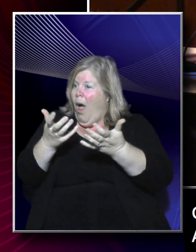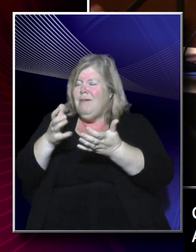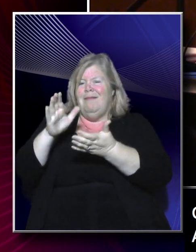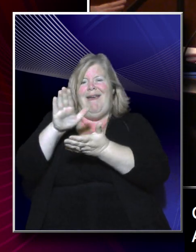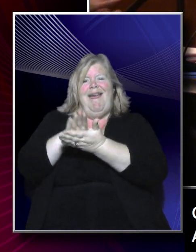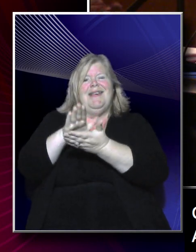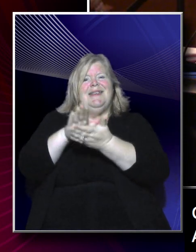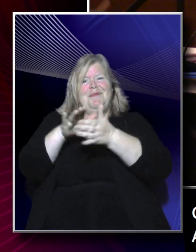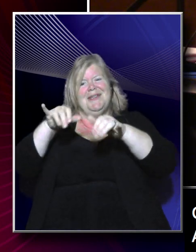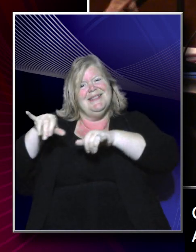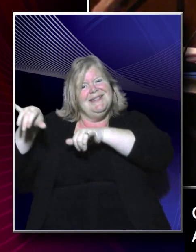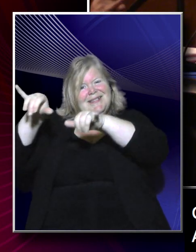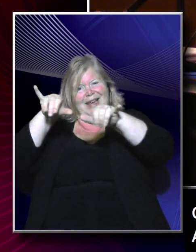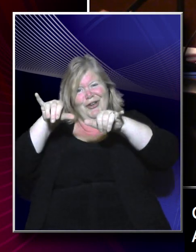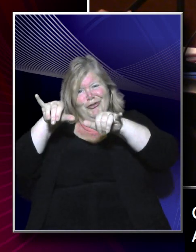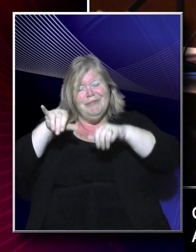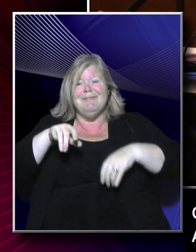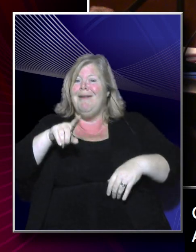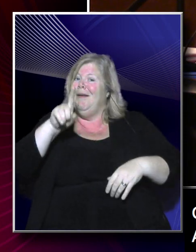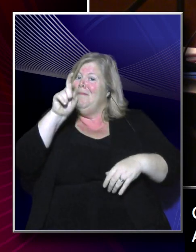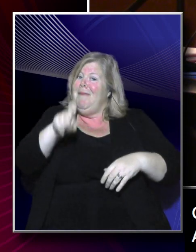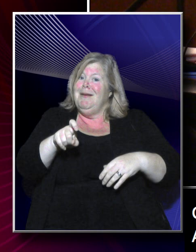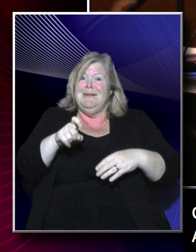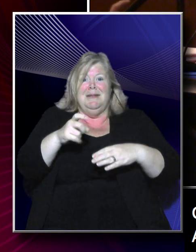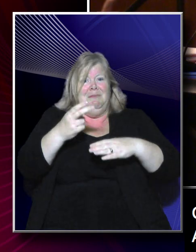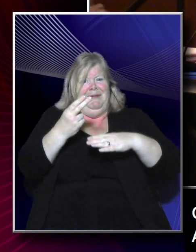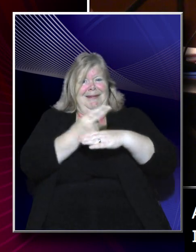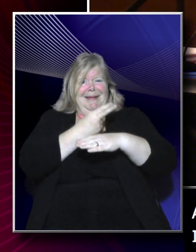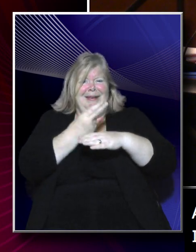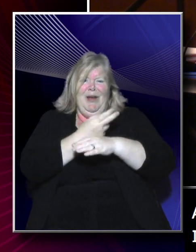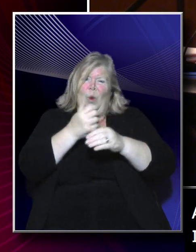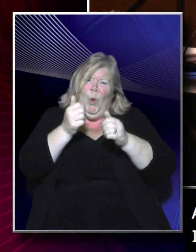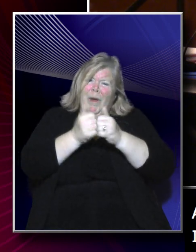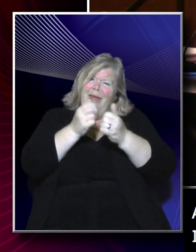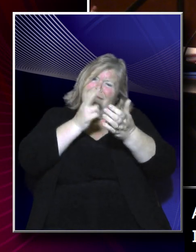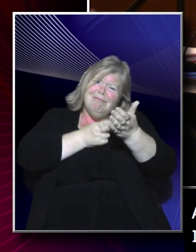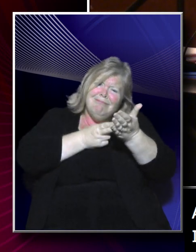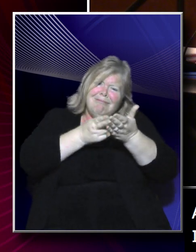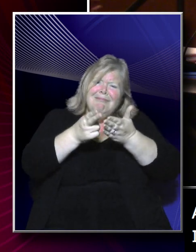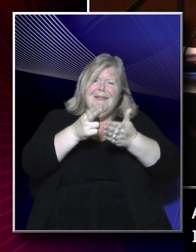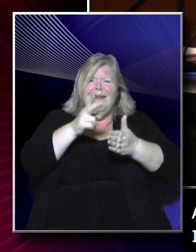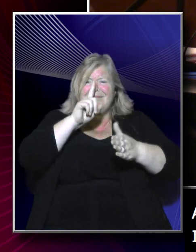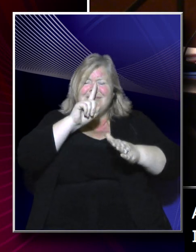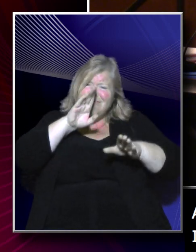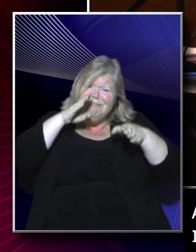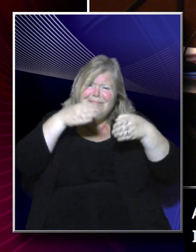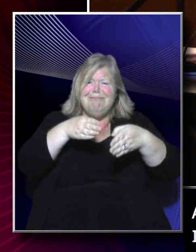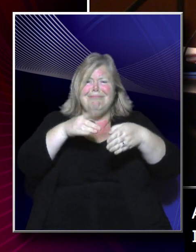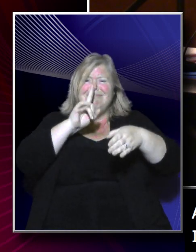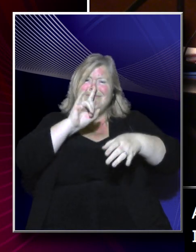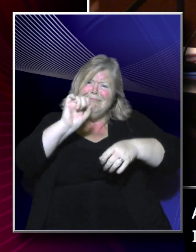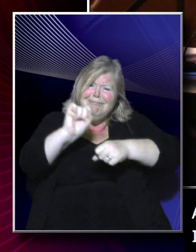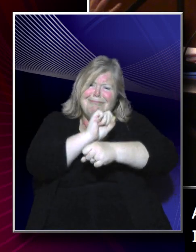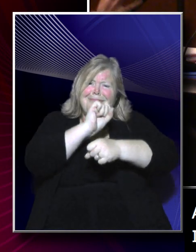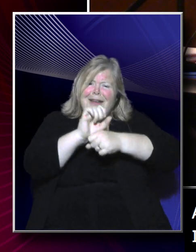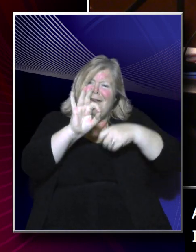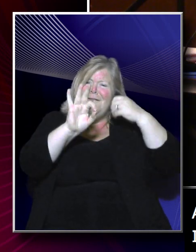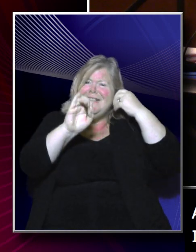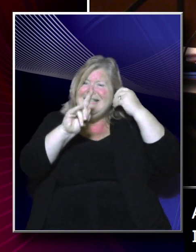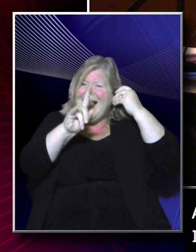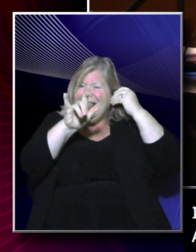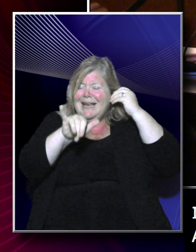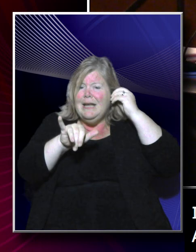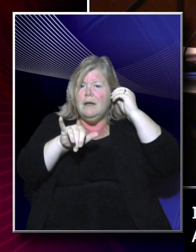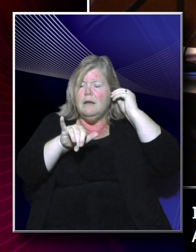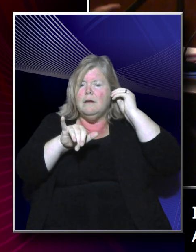standards, must be implemented with fidelity. We must do the analysis and